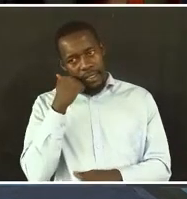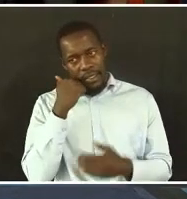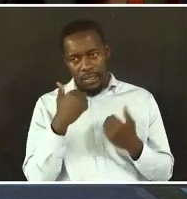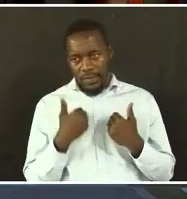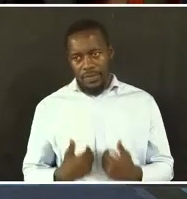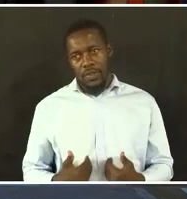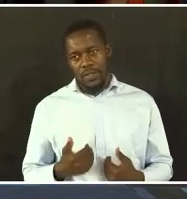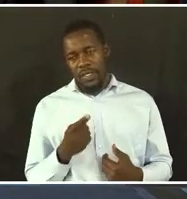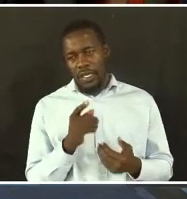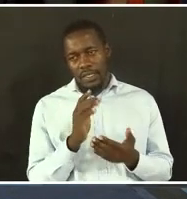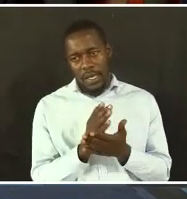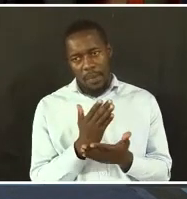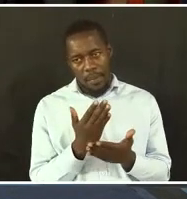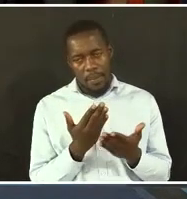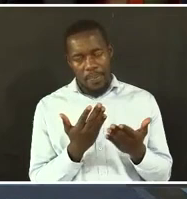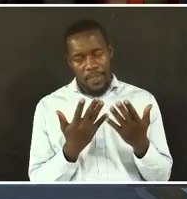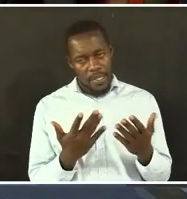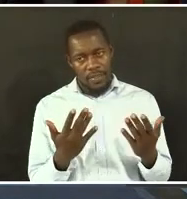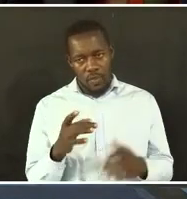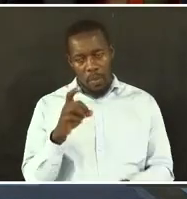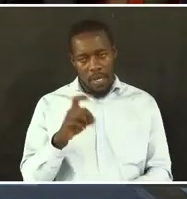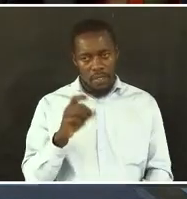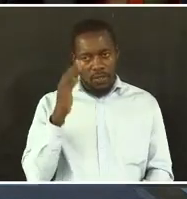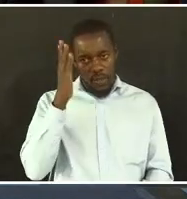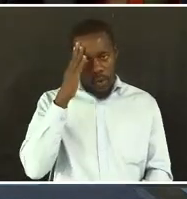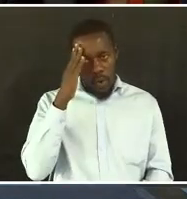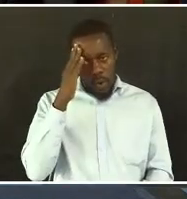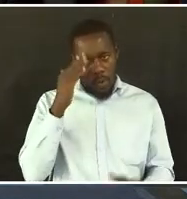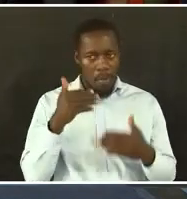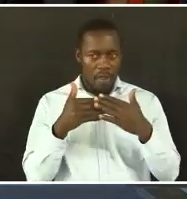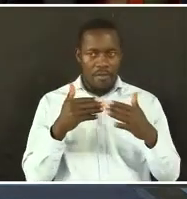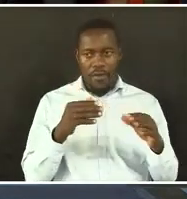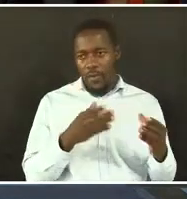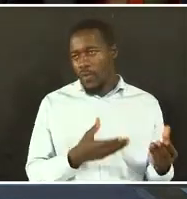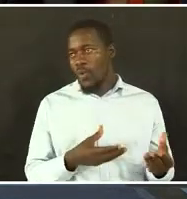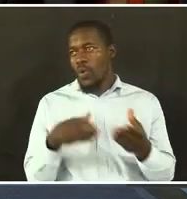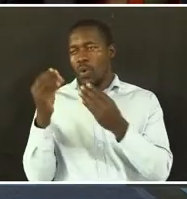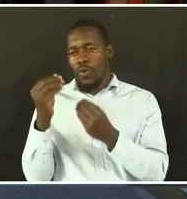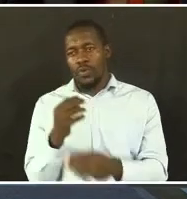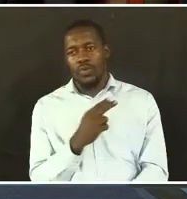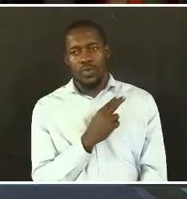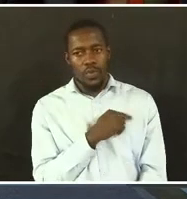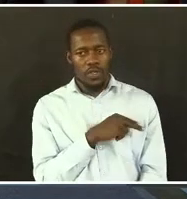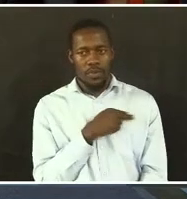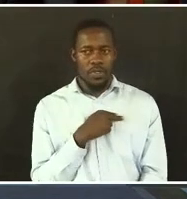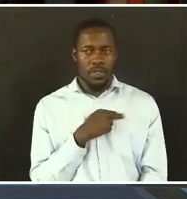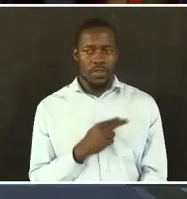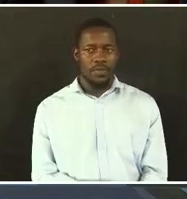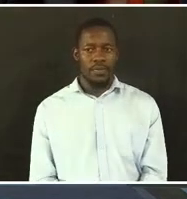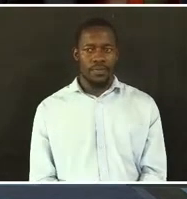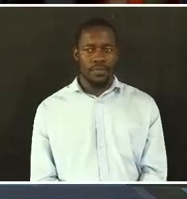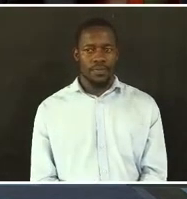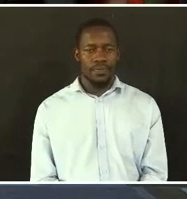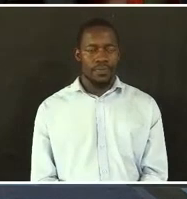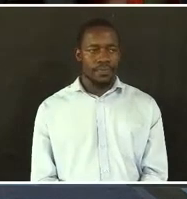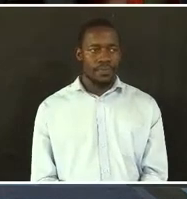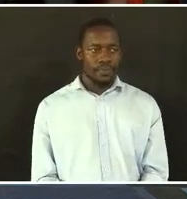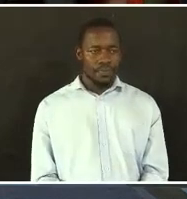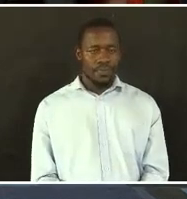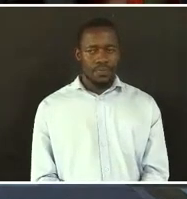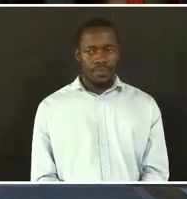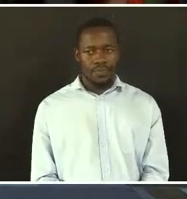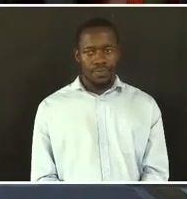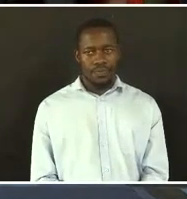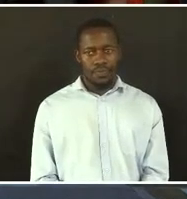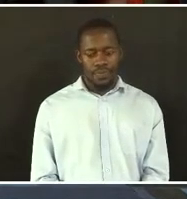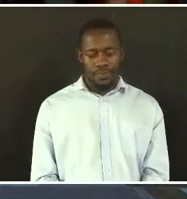of the things that we need to assess in our lives before we become part of hospital ministry. Are you able to listen with